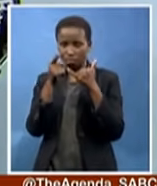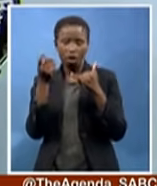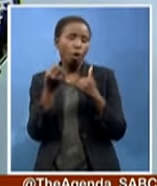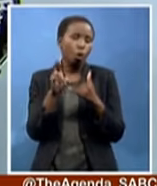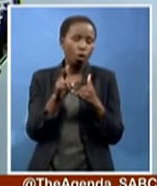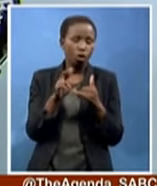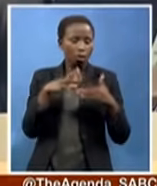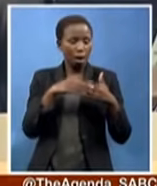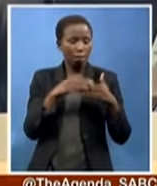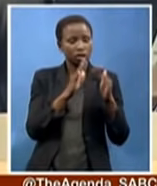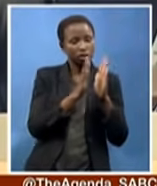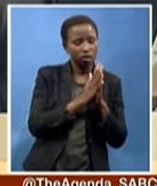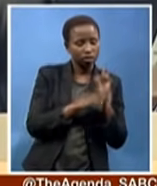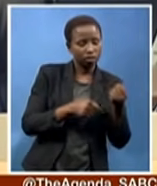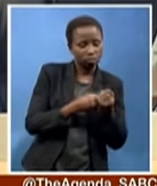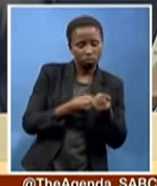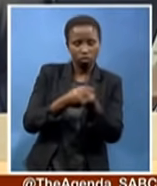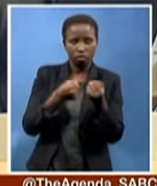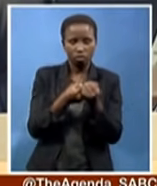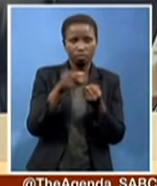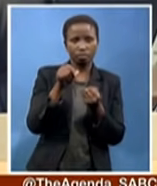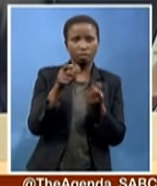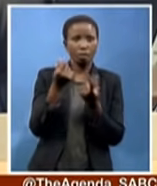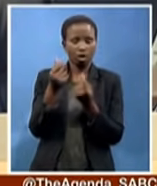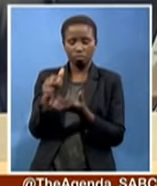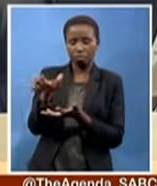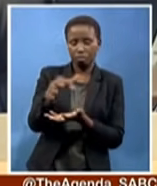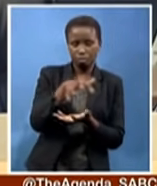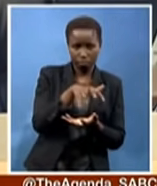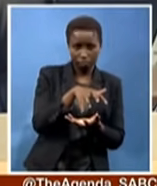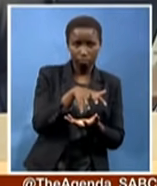individuals, and yes, indeed, from businesses.